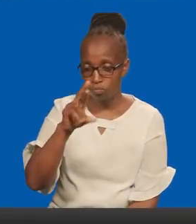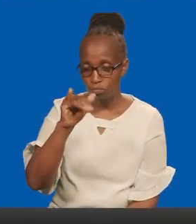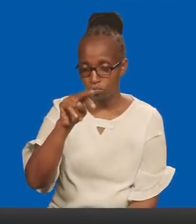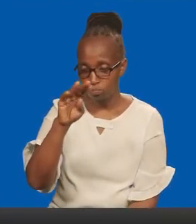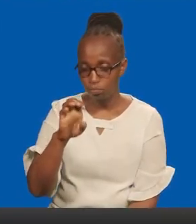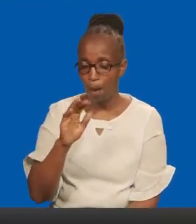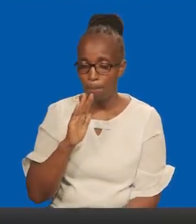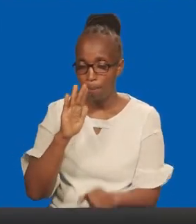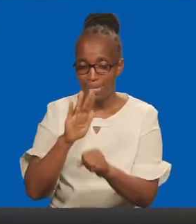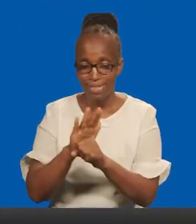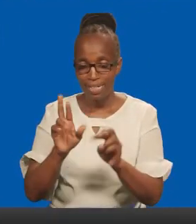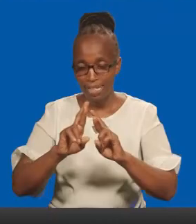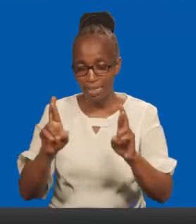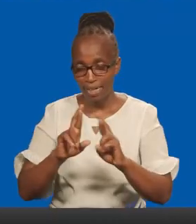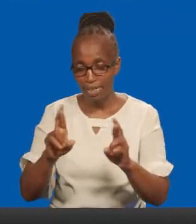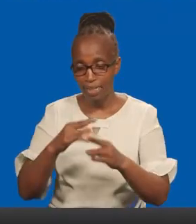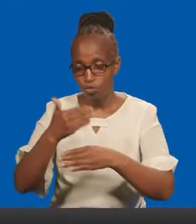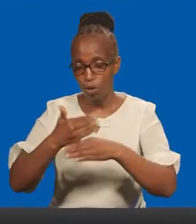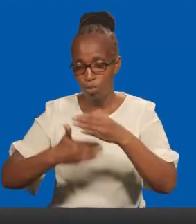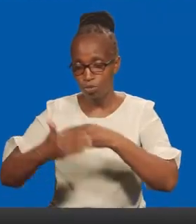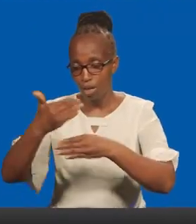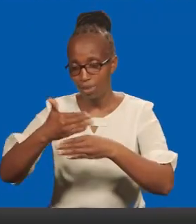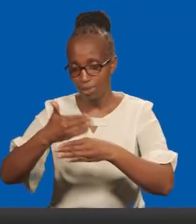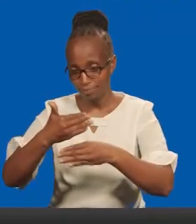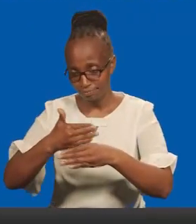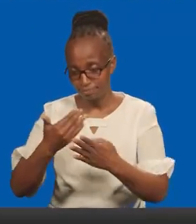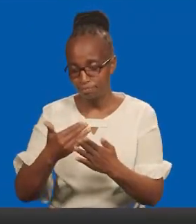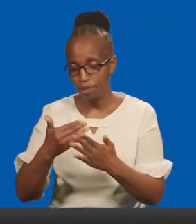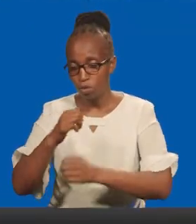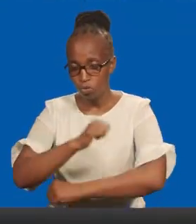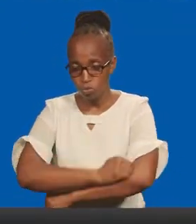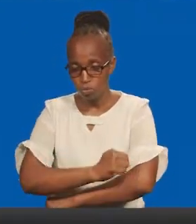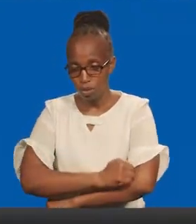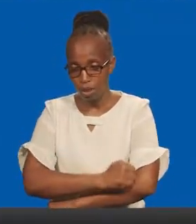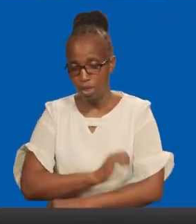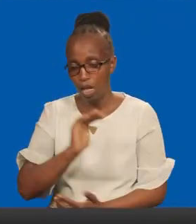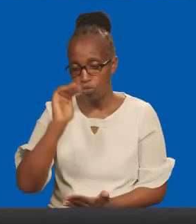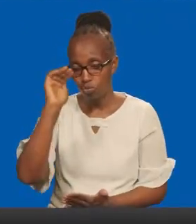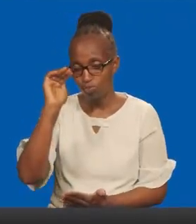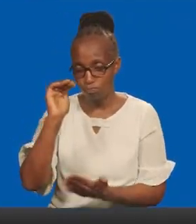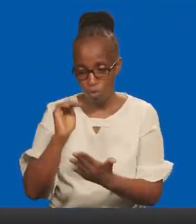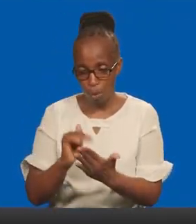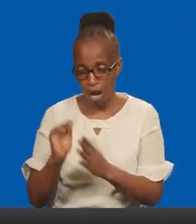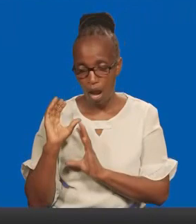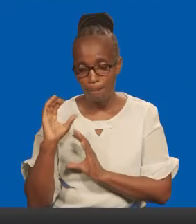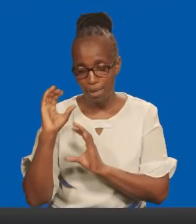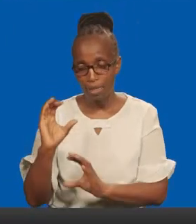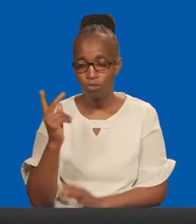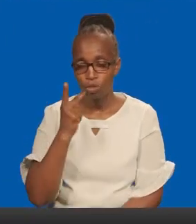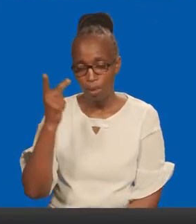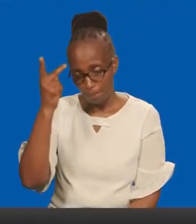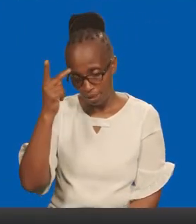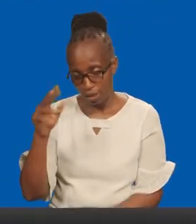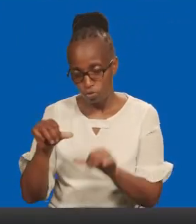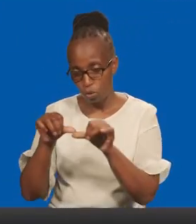akisema kuwa wamejitolea kujenga shule maalum za watoto wanaoishi na ulemavu katika jimbo hilo la Rogo ili kuwapunguzia wazazi mzigo